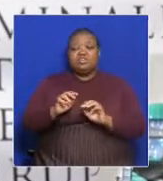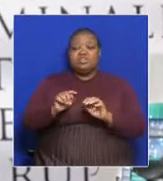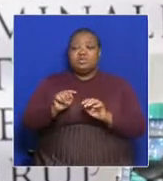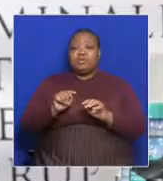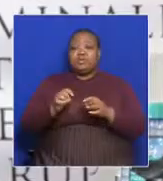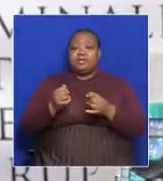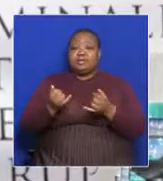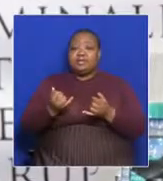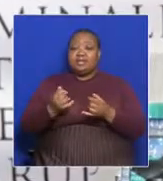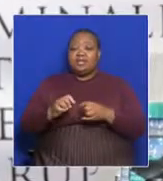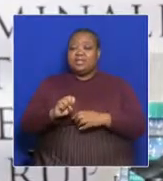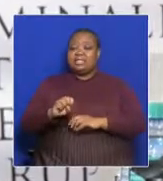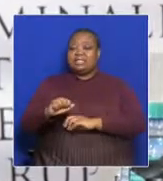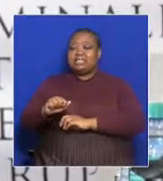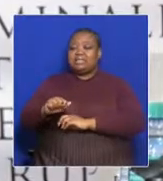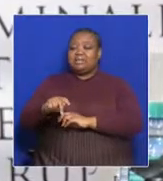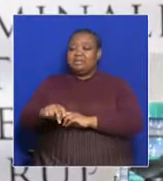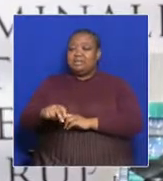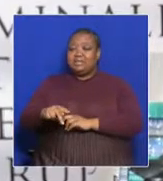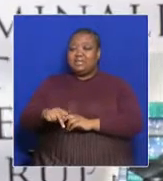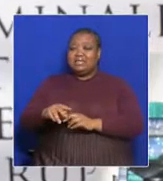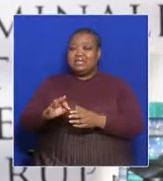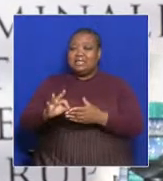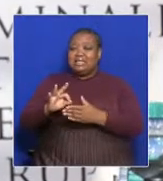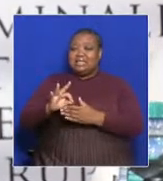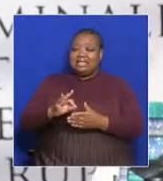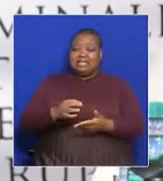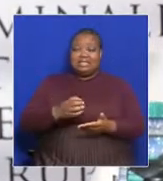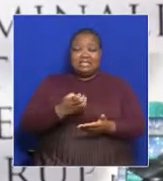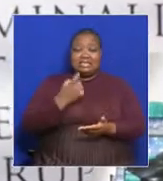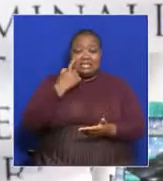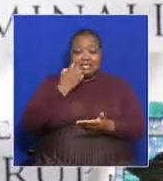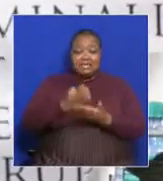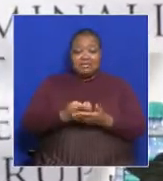exhibits, and that would be your CJC 230.